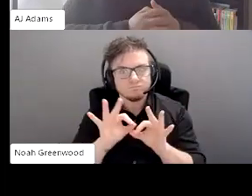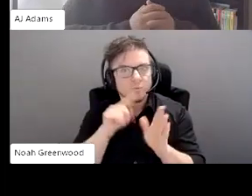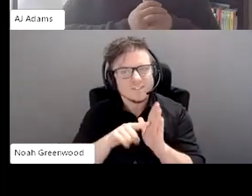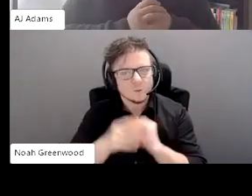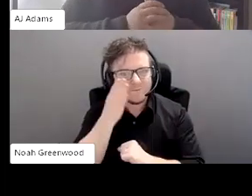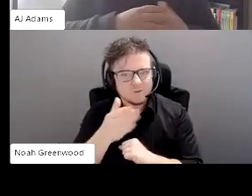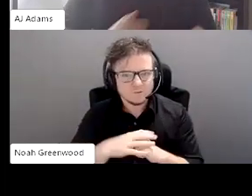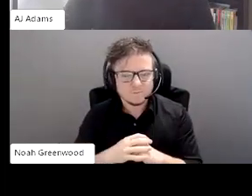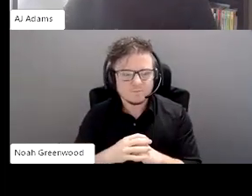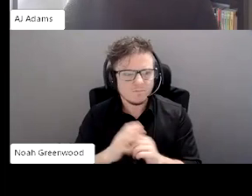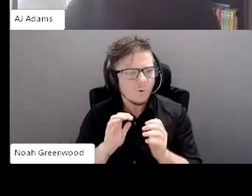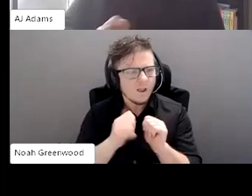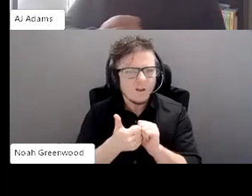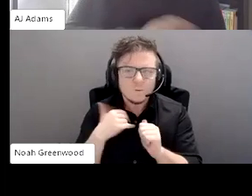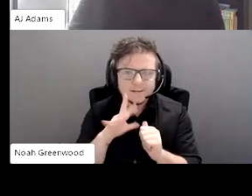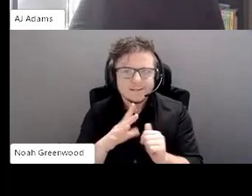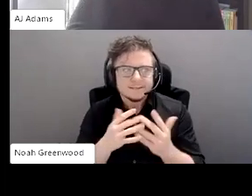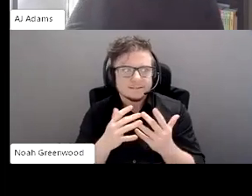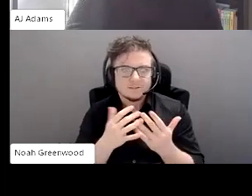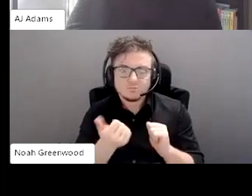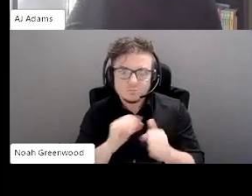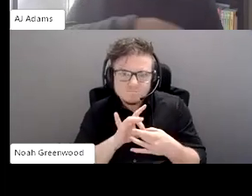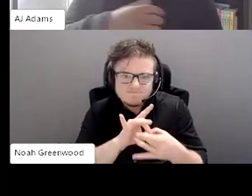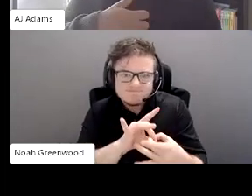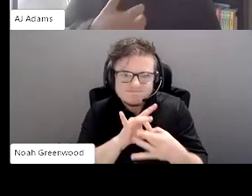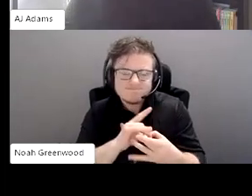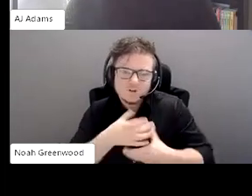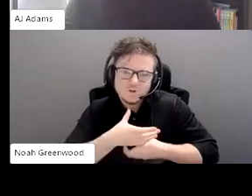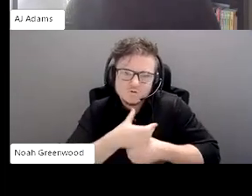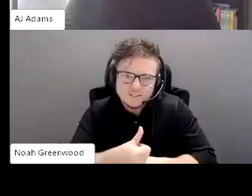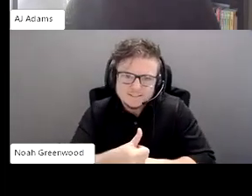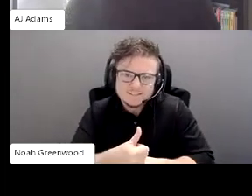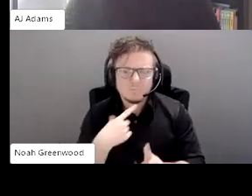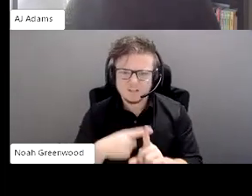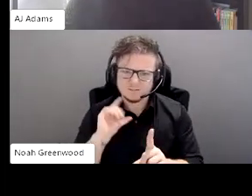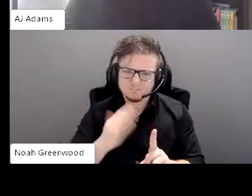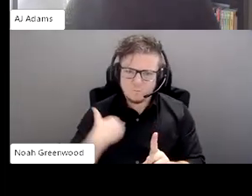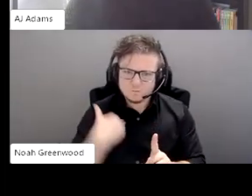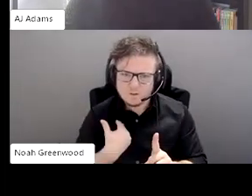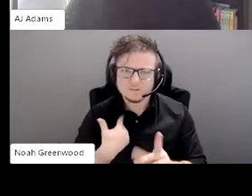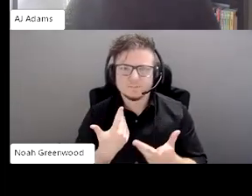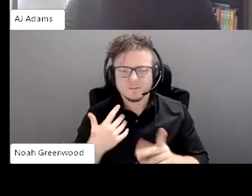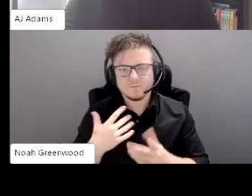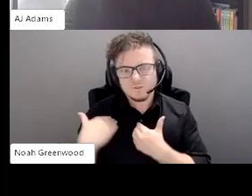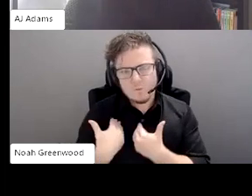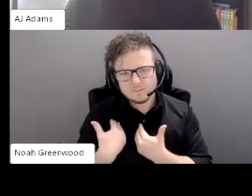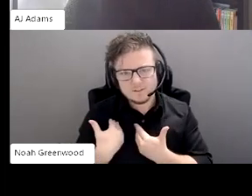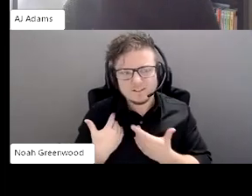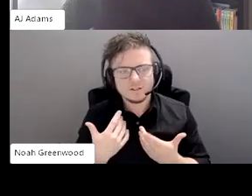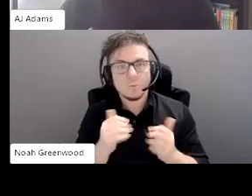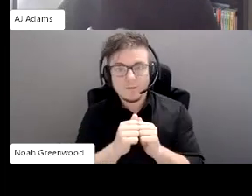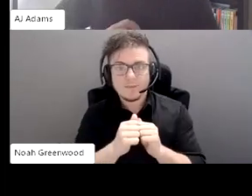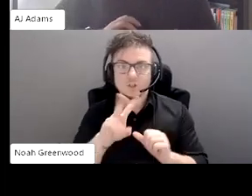this by building rapport, trust, and accountability with 2S LGBTI communities, community members,